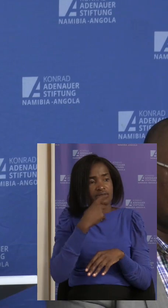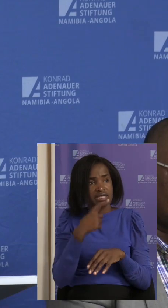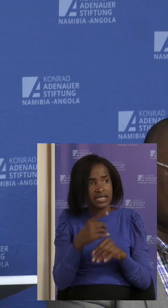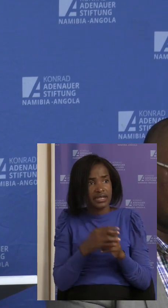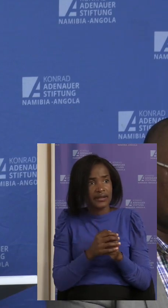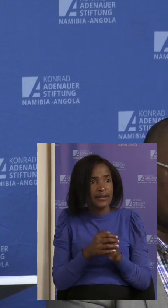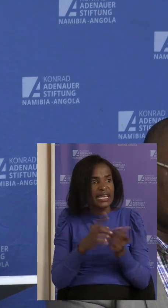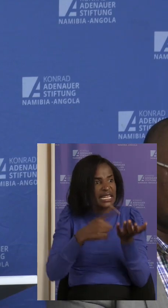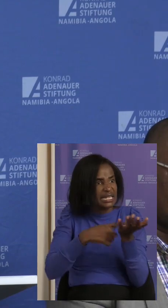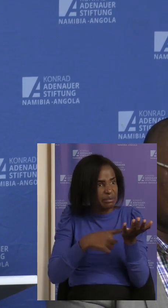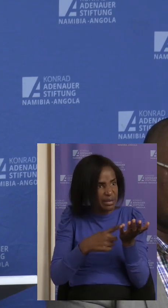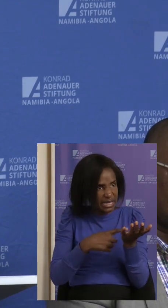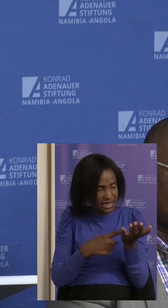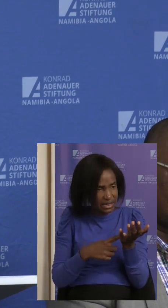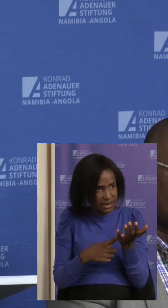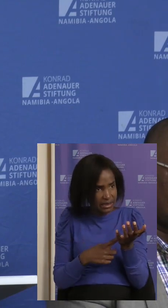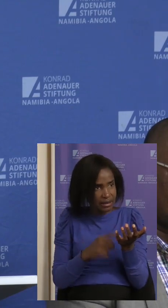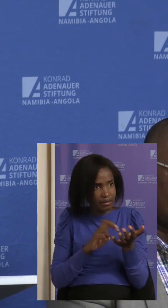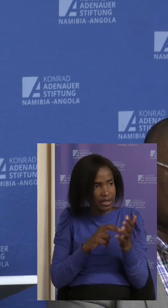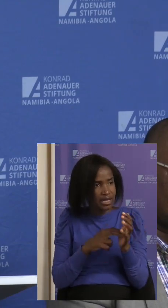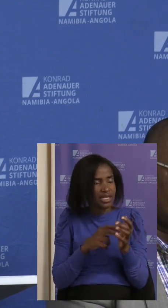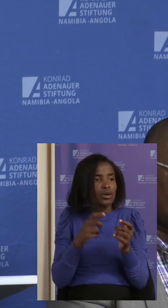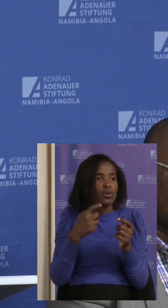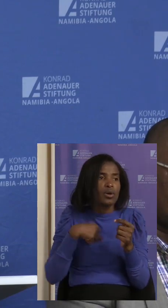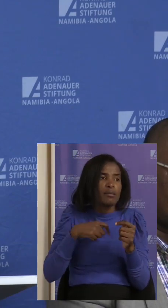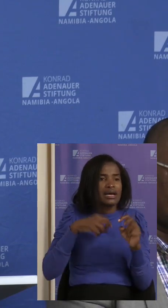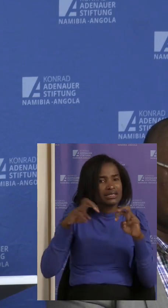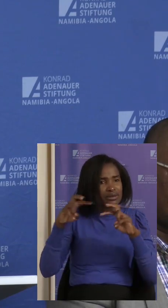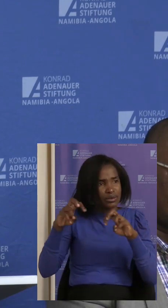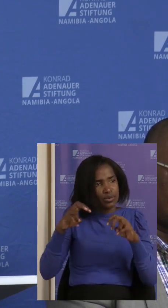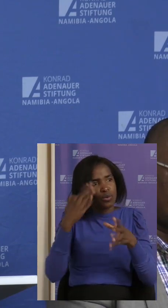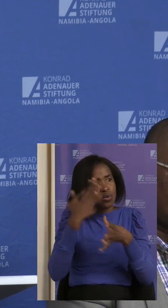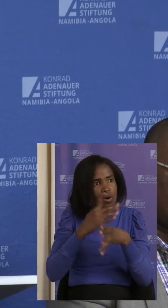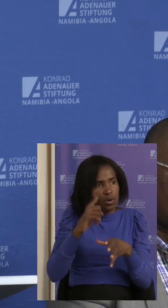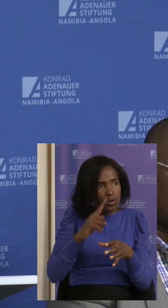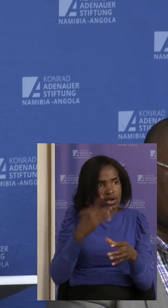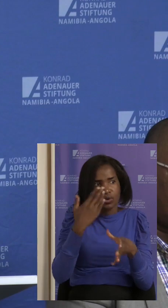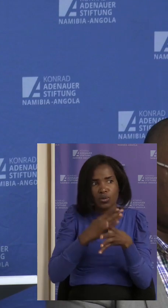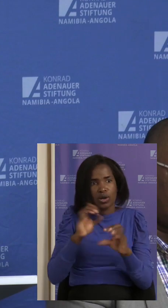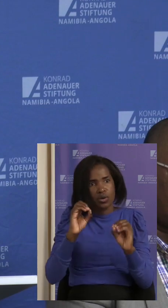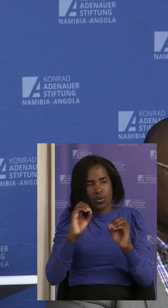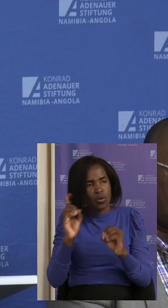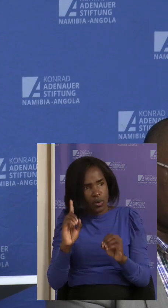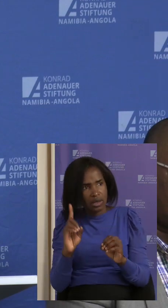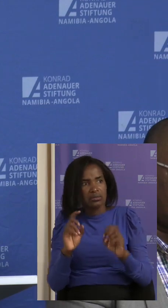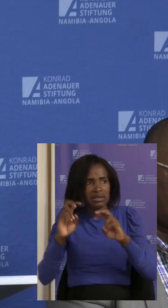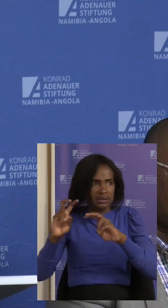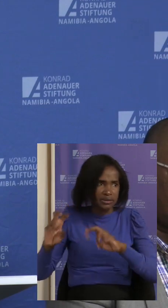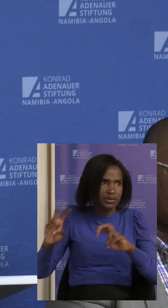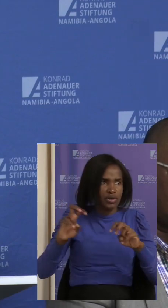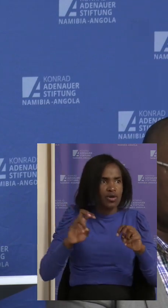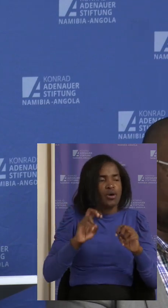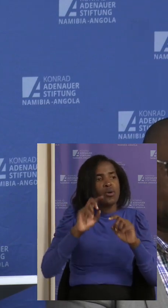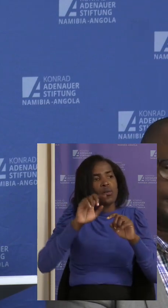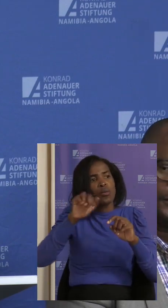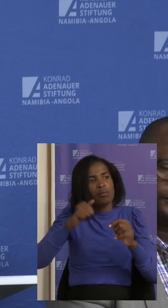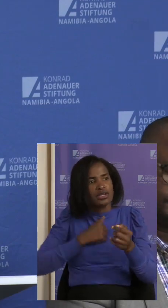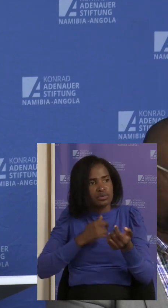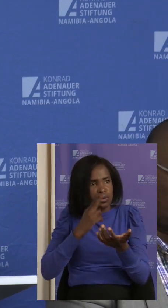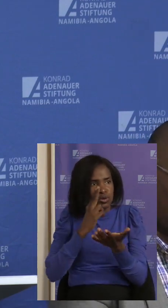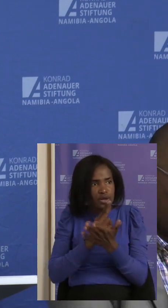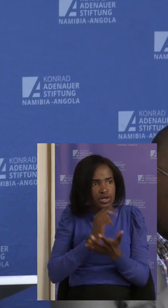this require us to really analyze and critique what is working and what is not working, and for us to be honest with ourselves.